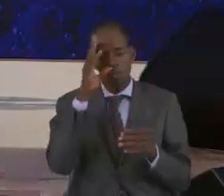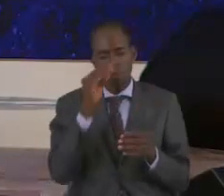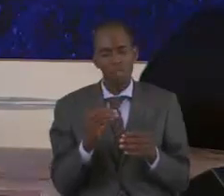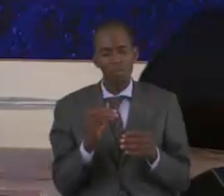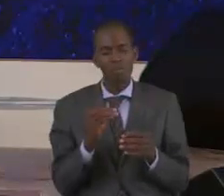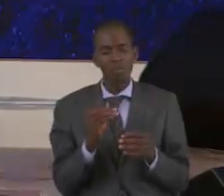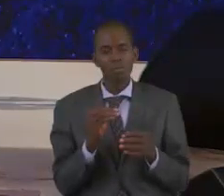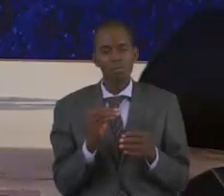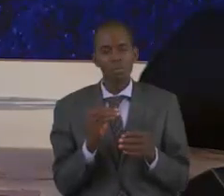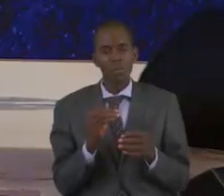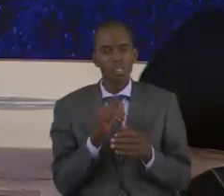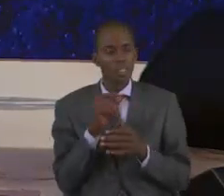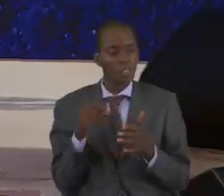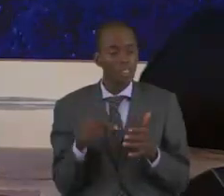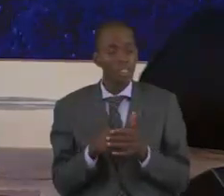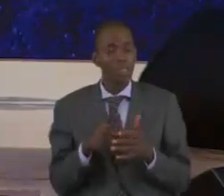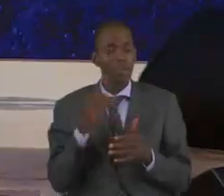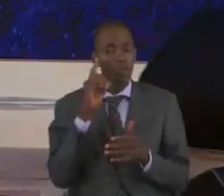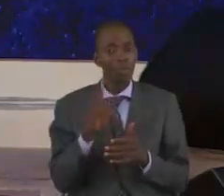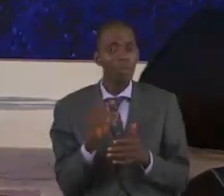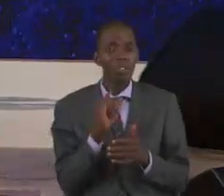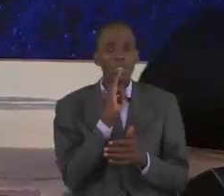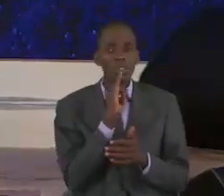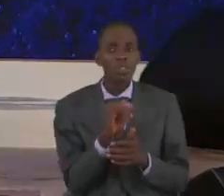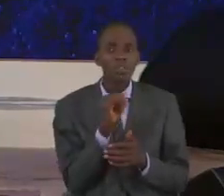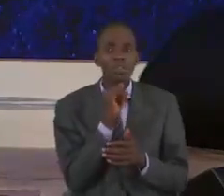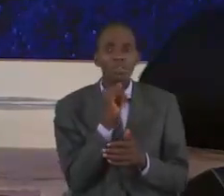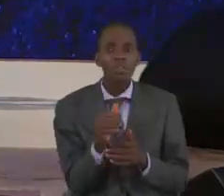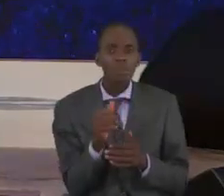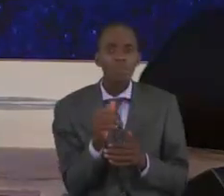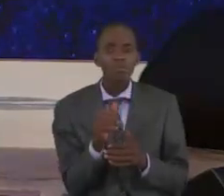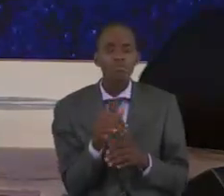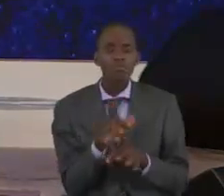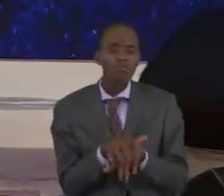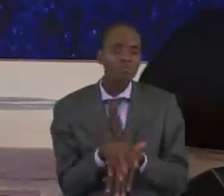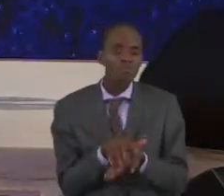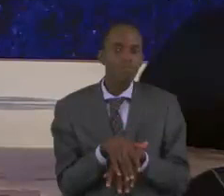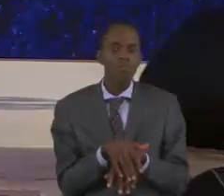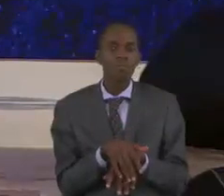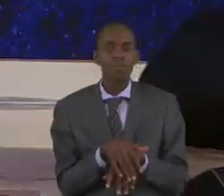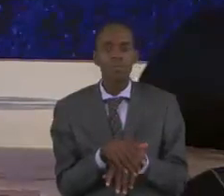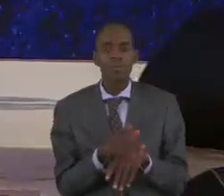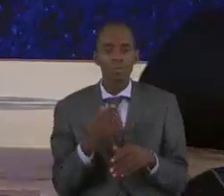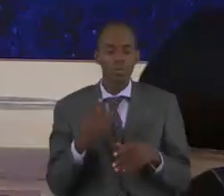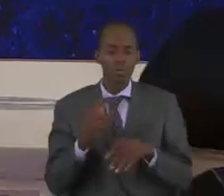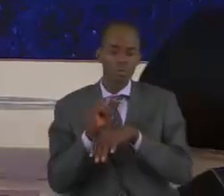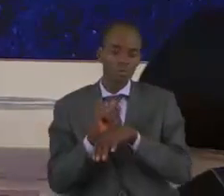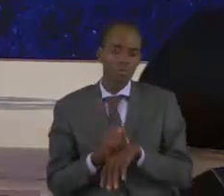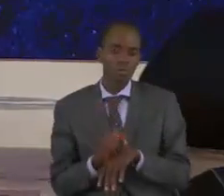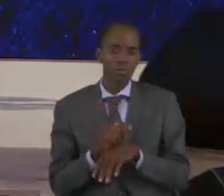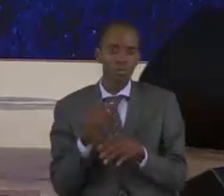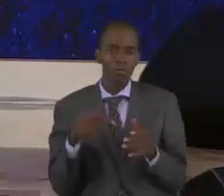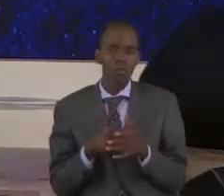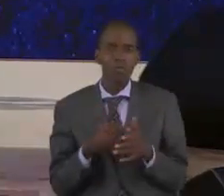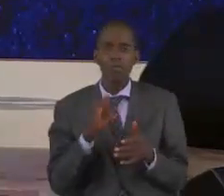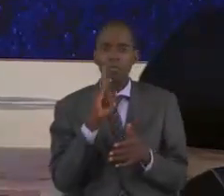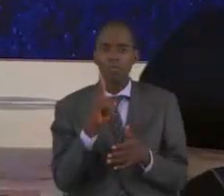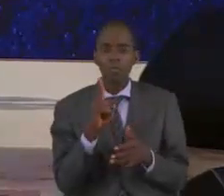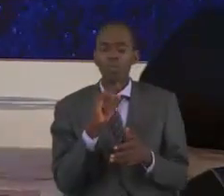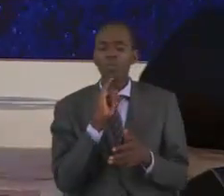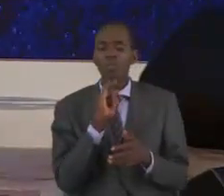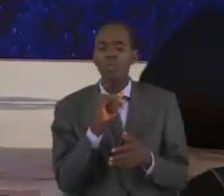taught it. This one is not Gamaliel's tradition. This one is not